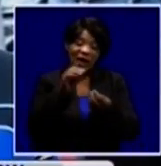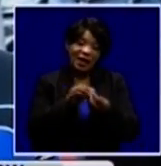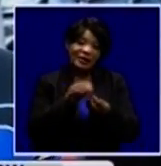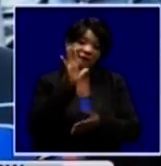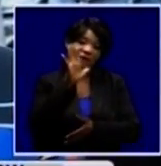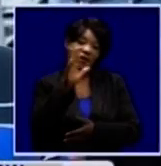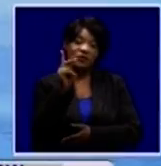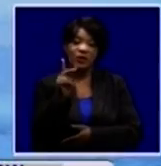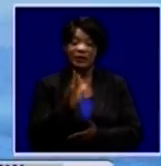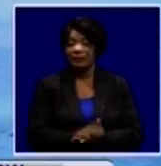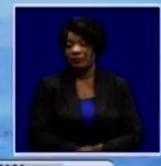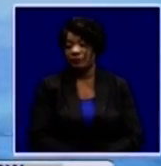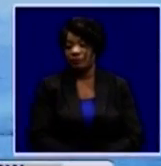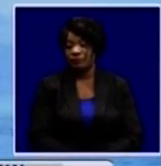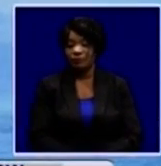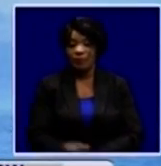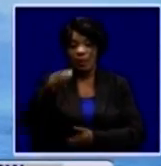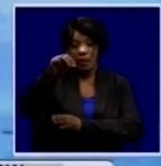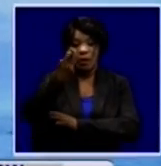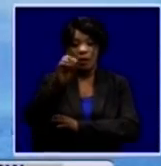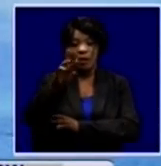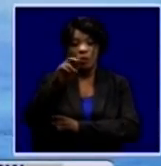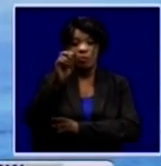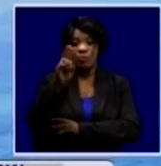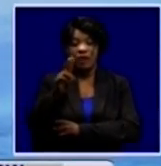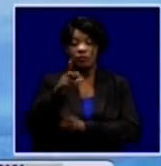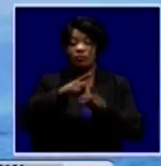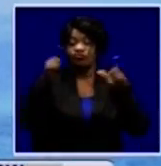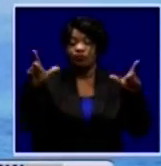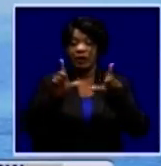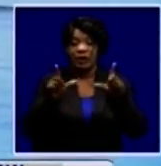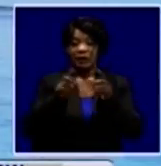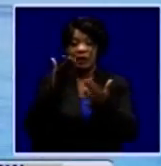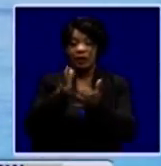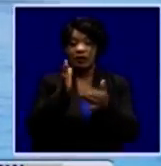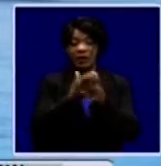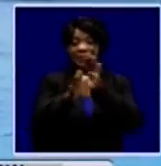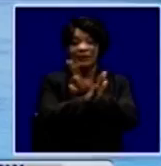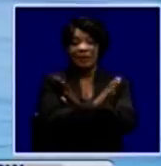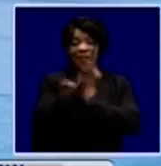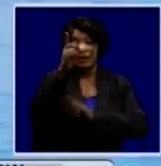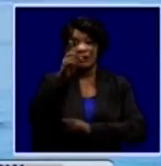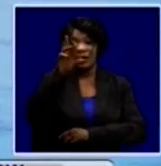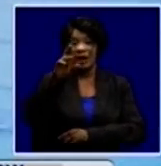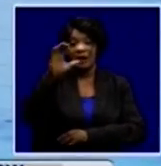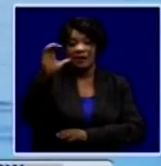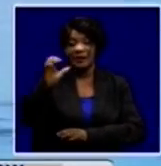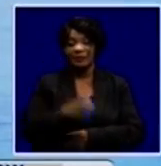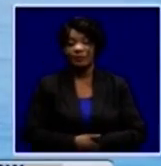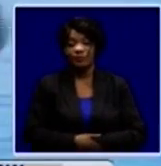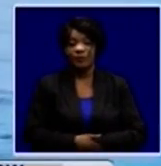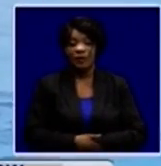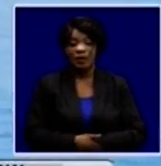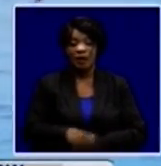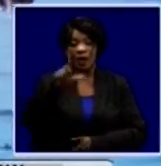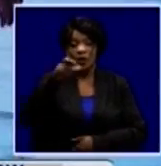25. Mweru is a vast lake shared by Zambia and the DRC. The Luapula River flows in